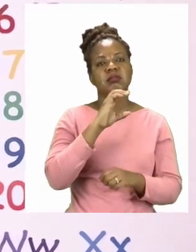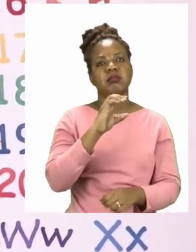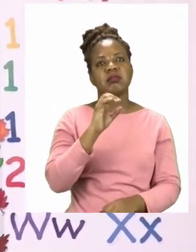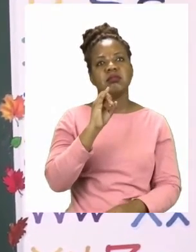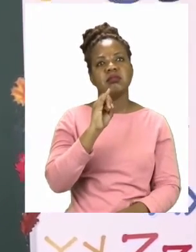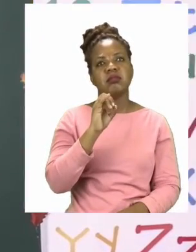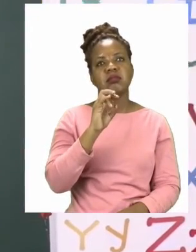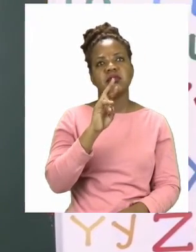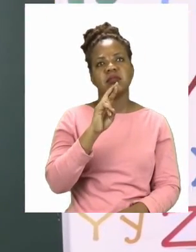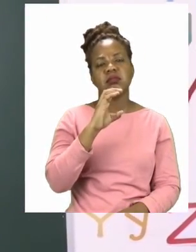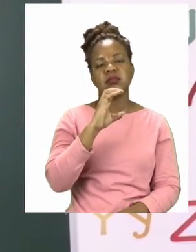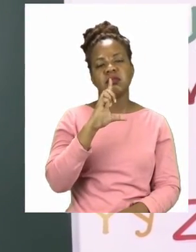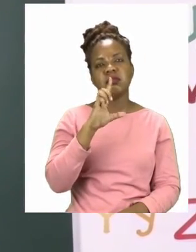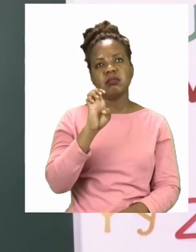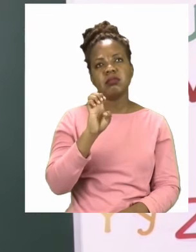Circle.